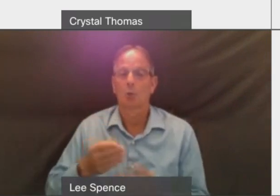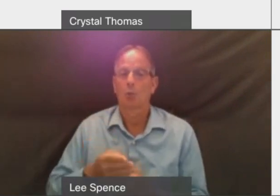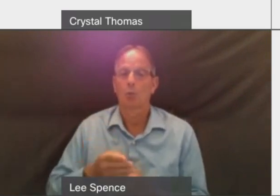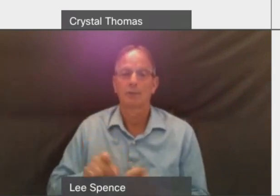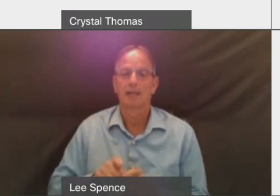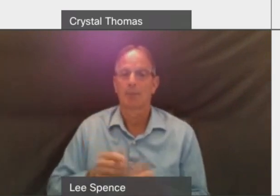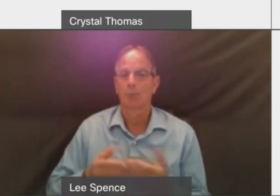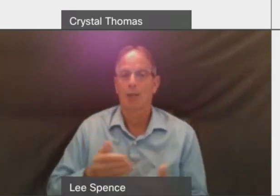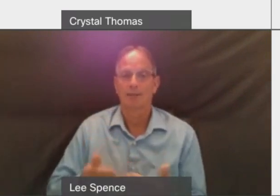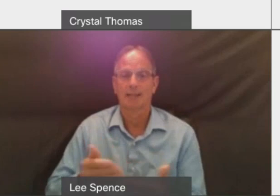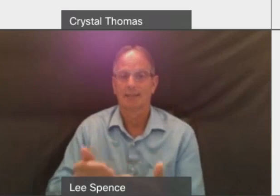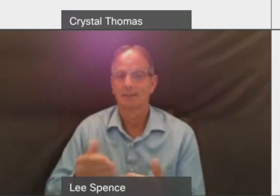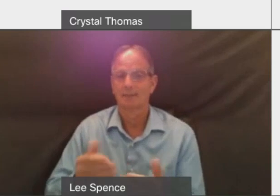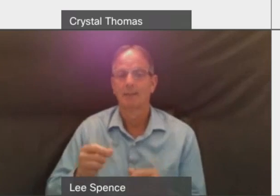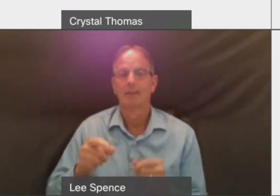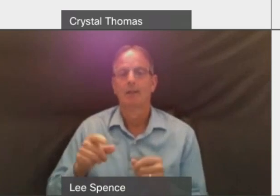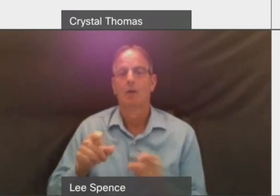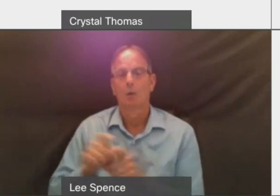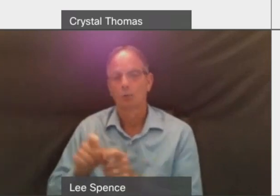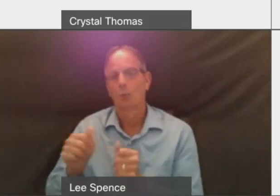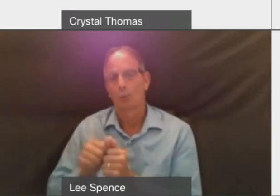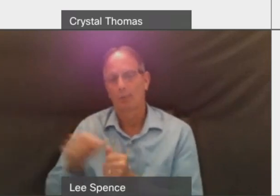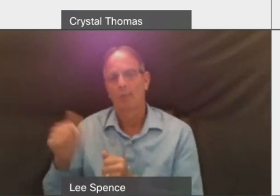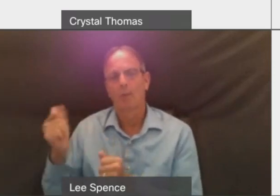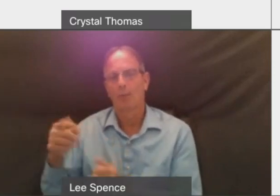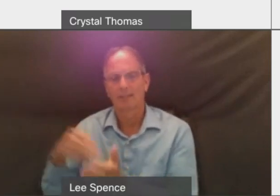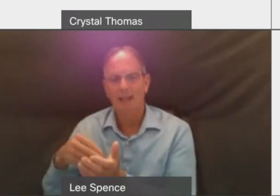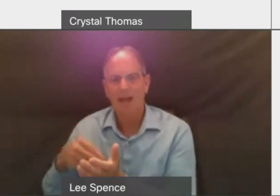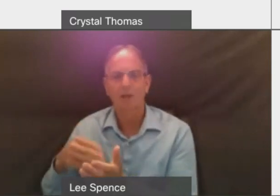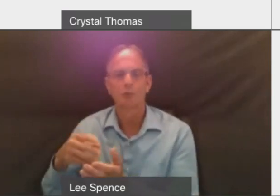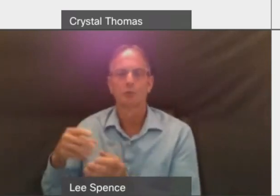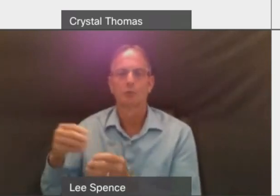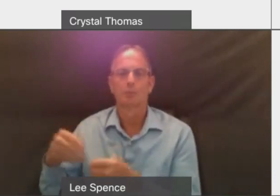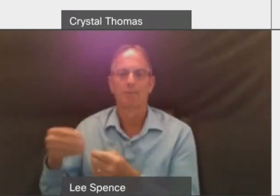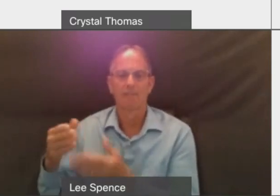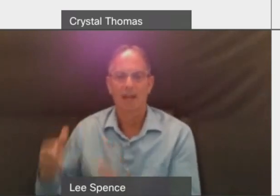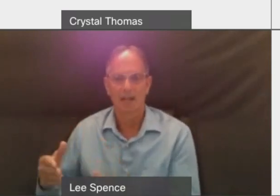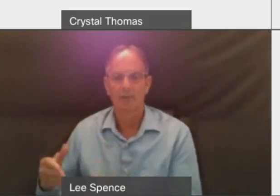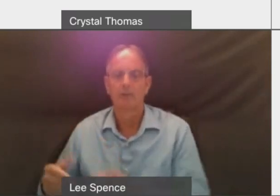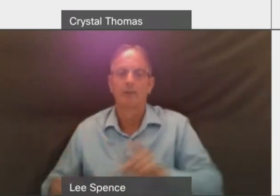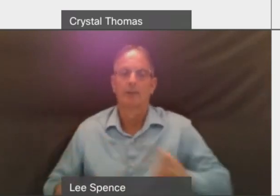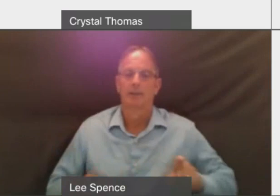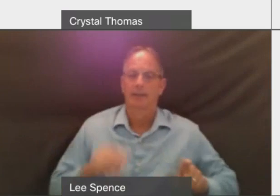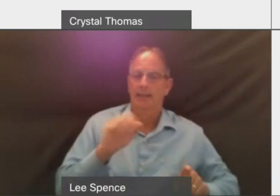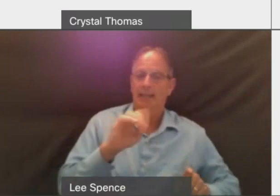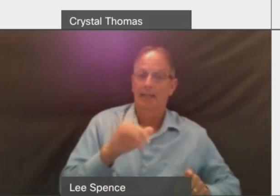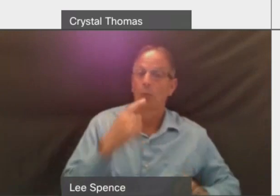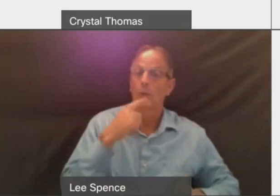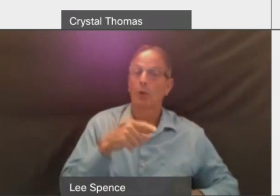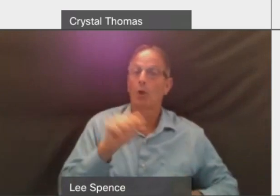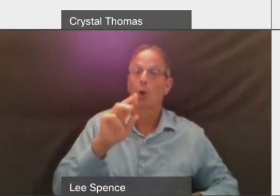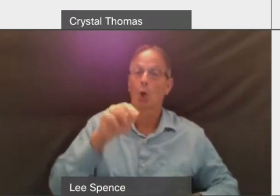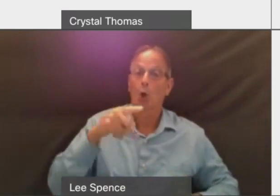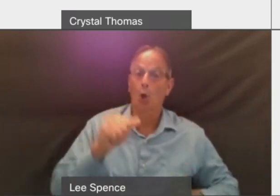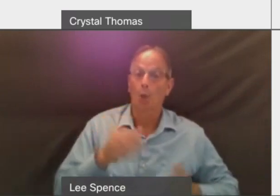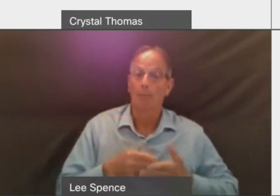process along with the providers. Because, you know, one of the real benefits of the ARPA funds is it's going to